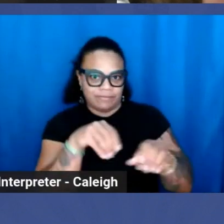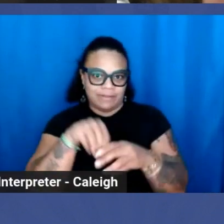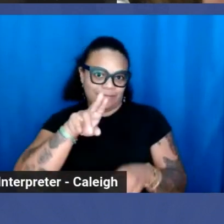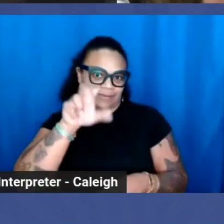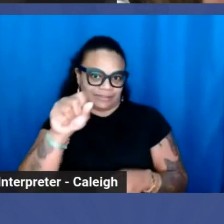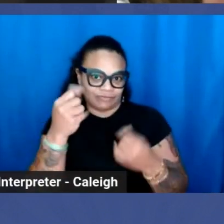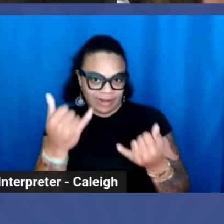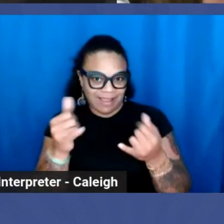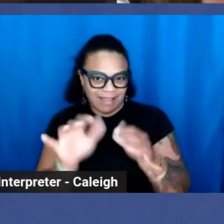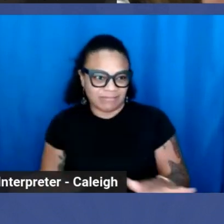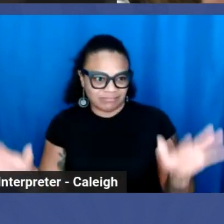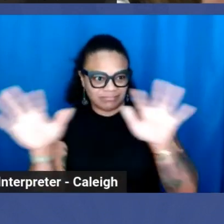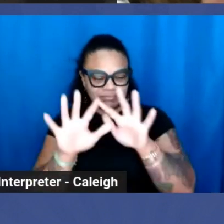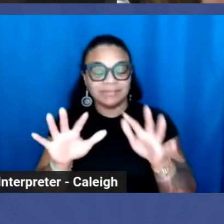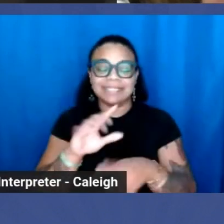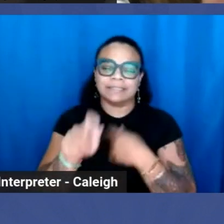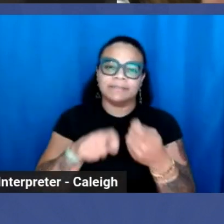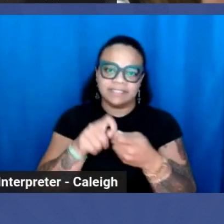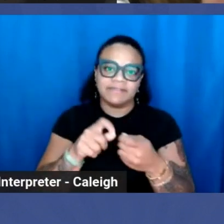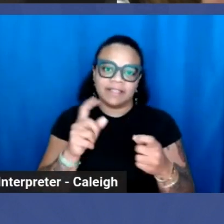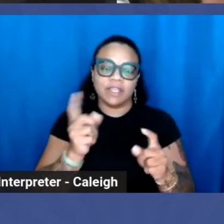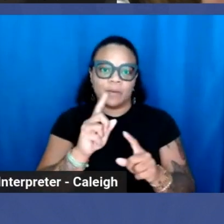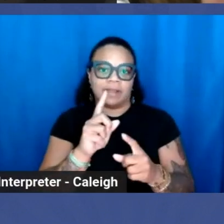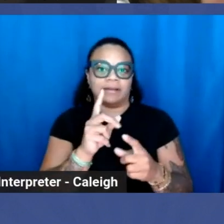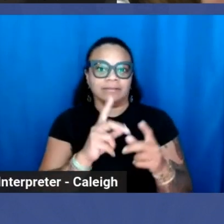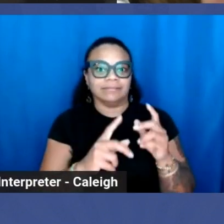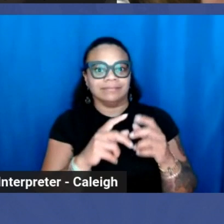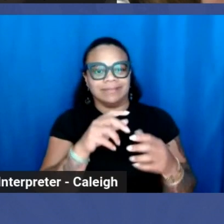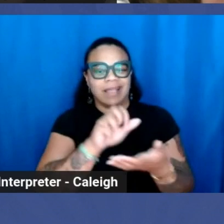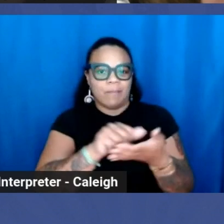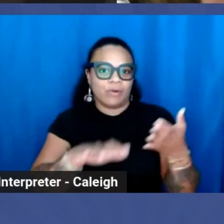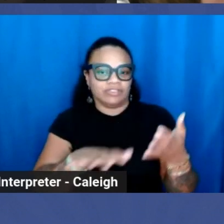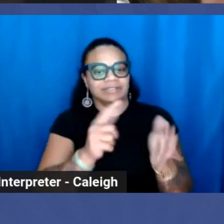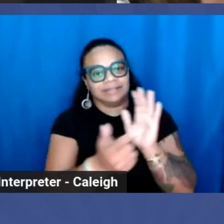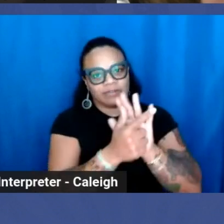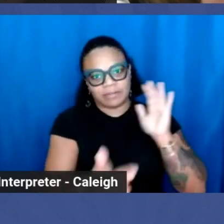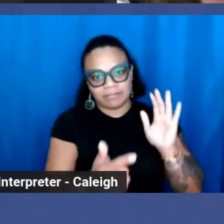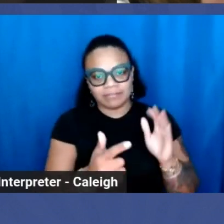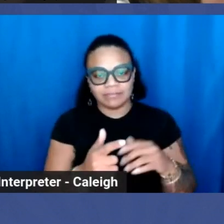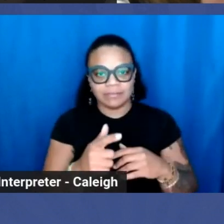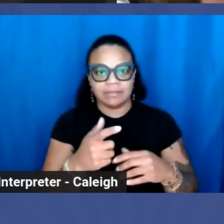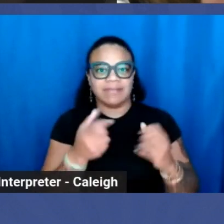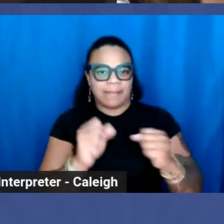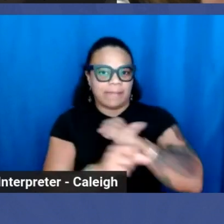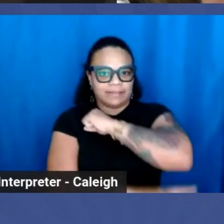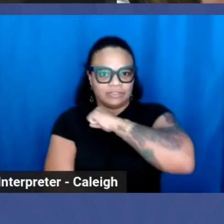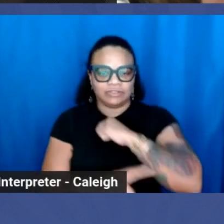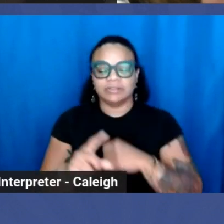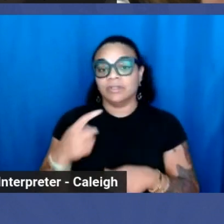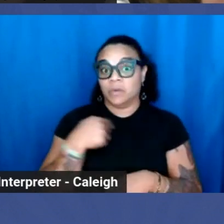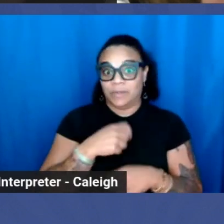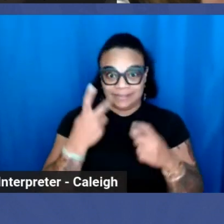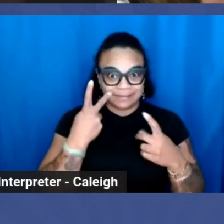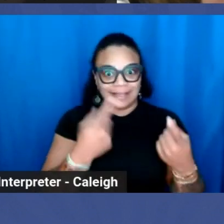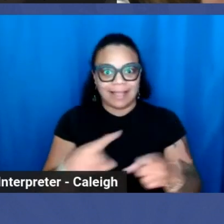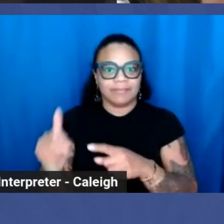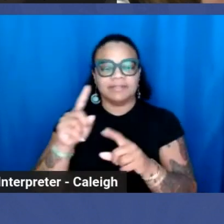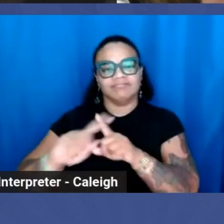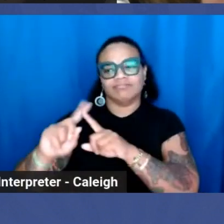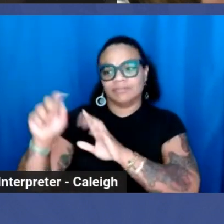now, but especially where abortion is criminalized. We're seeing that in states where abortion is